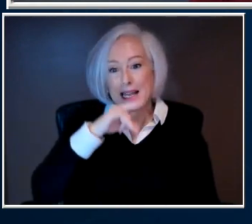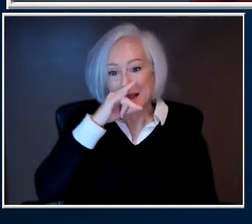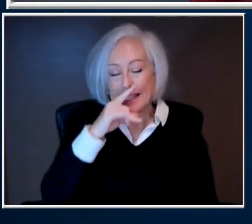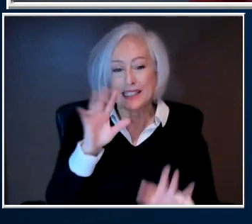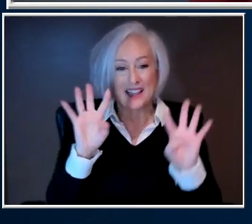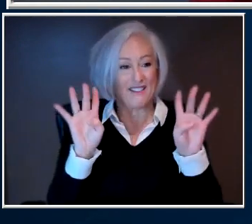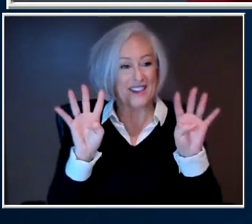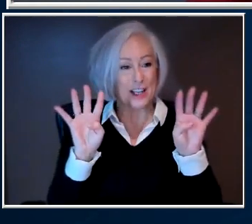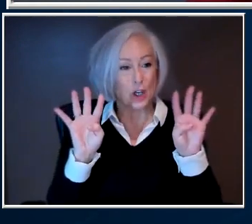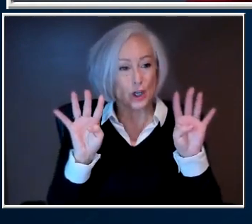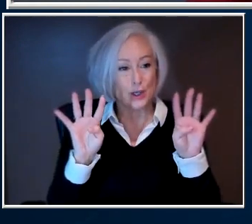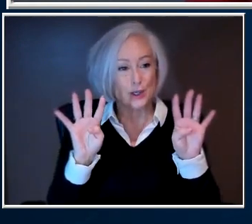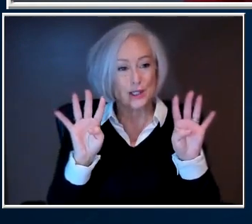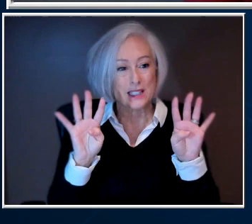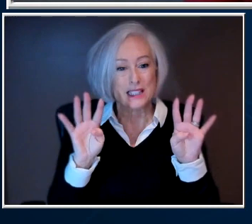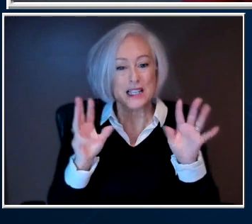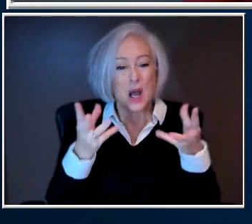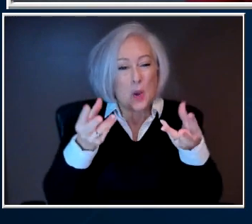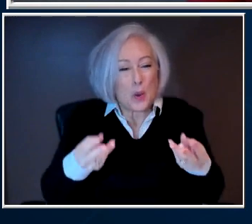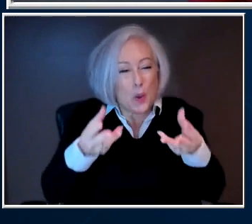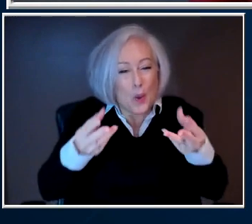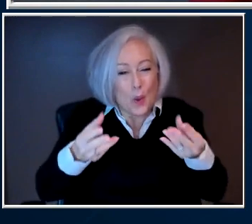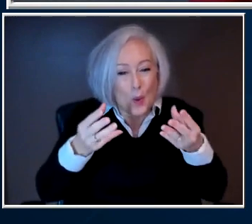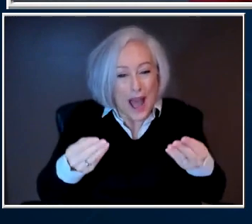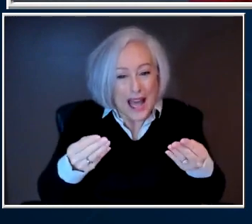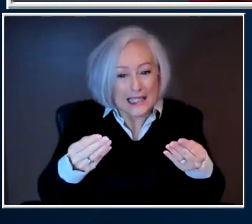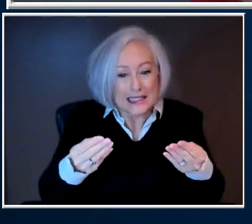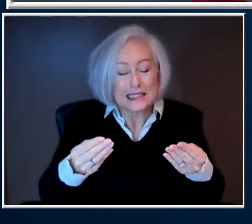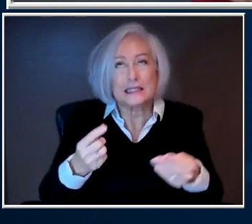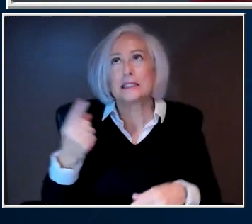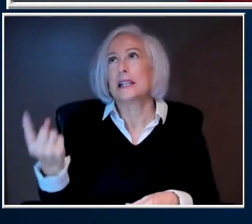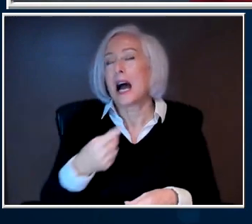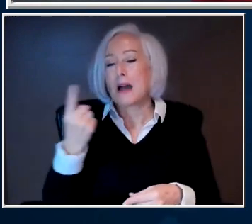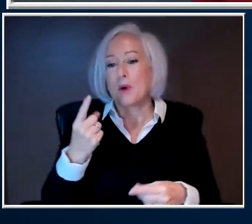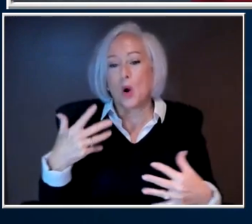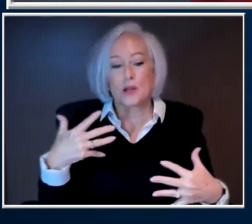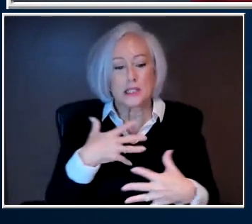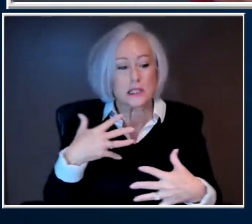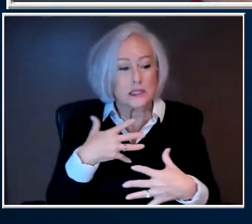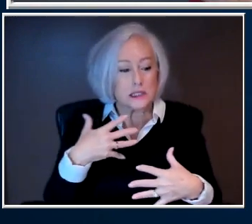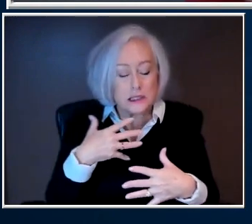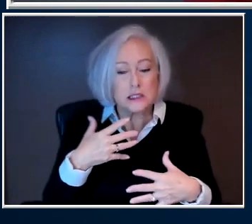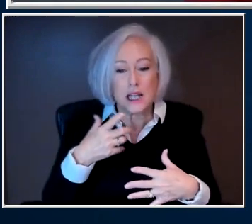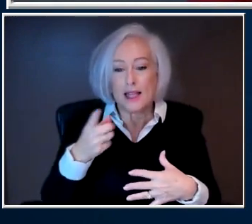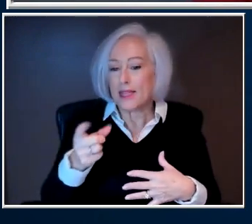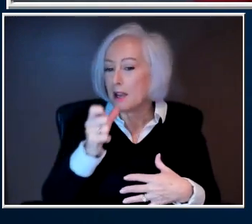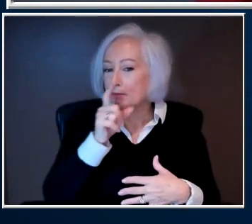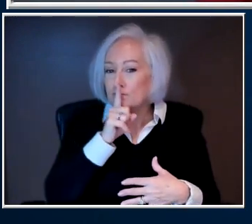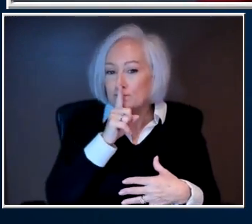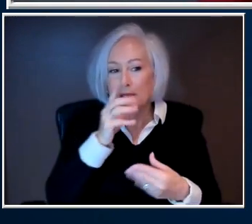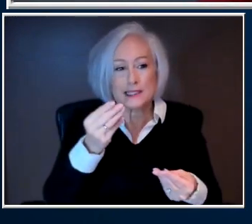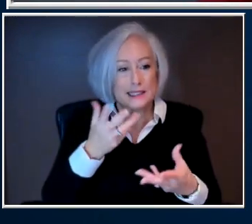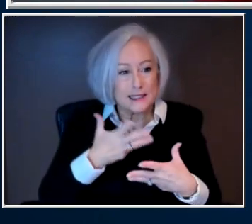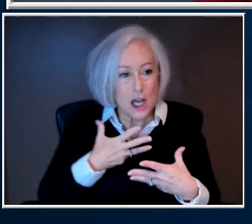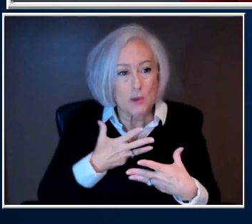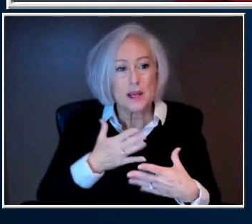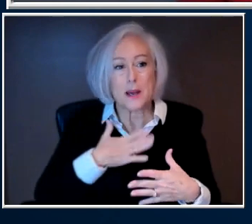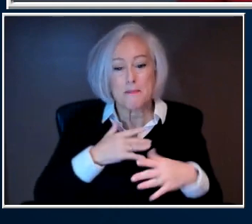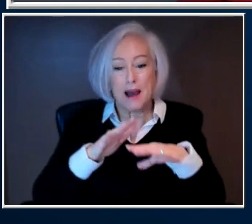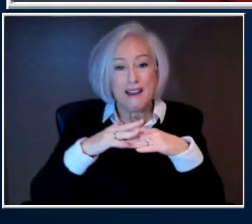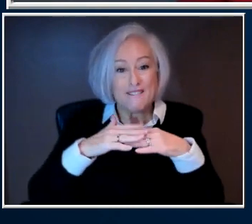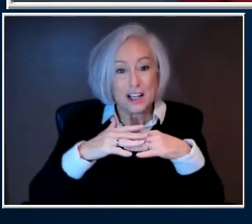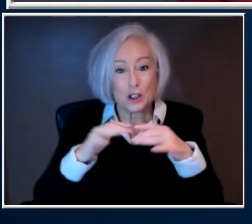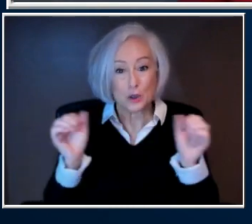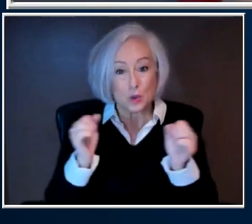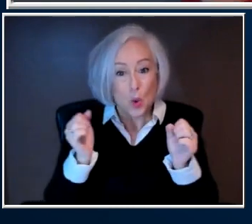worried that they're not going to tell us, hey, Mom, my gloves are wet, or, my fingers are cold. So that makes me very, very happy from a